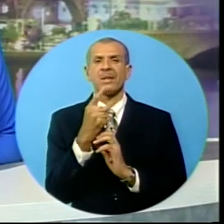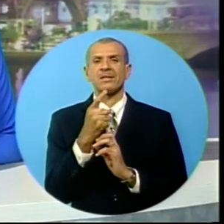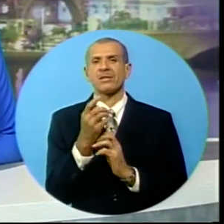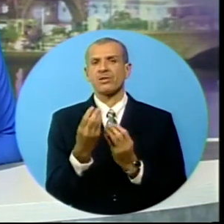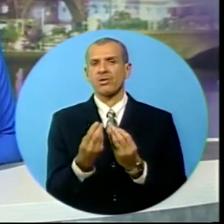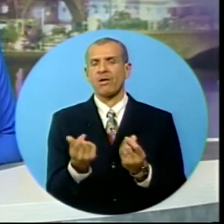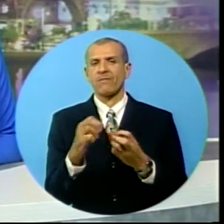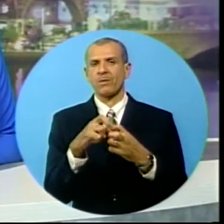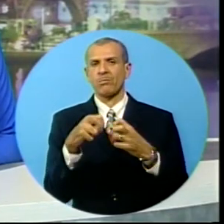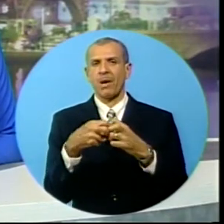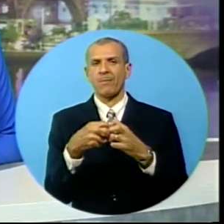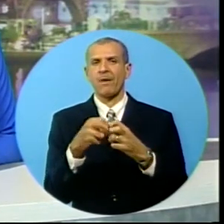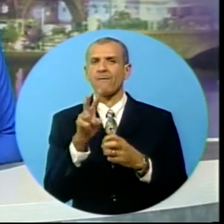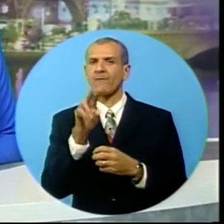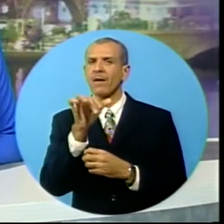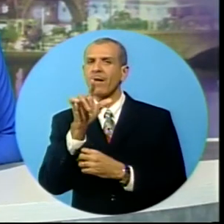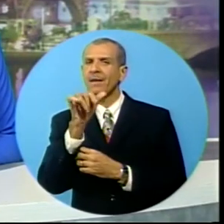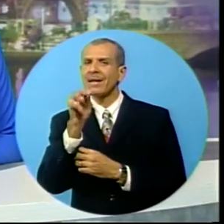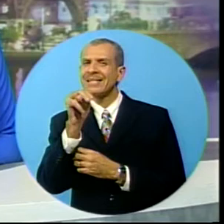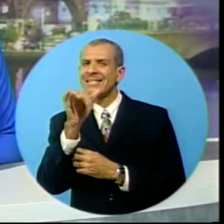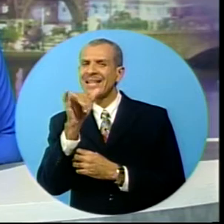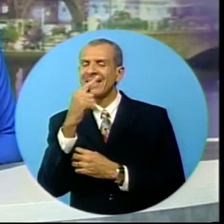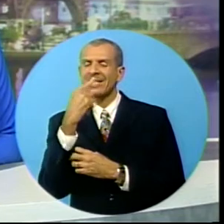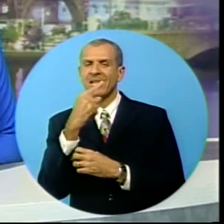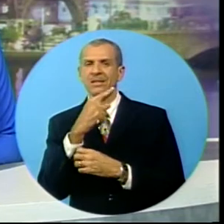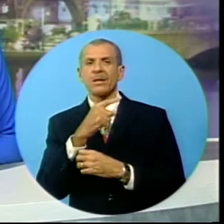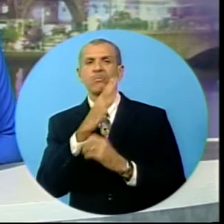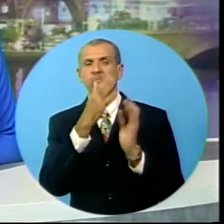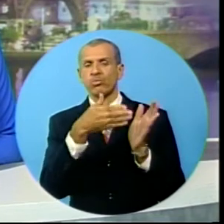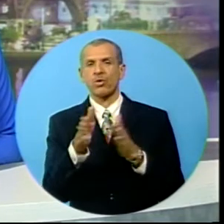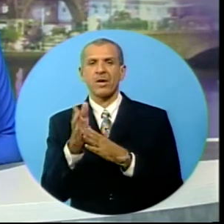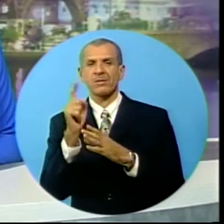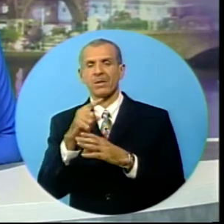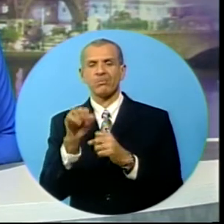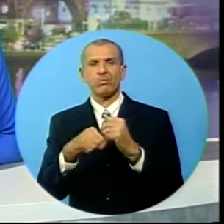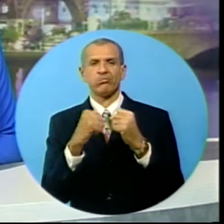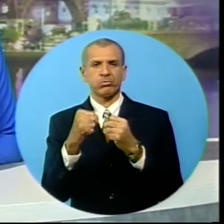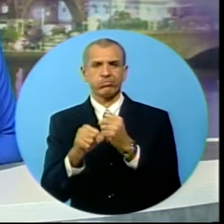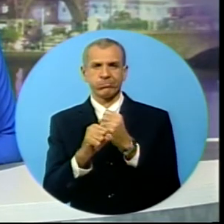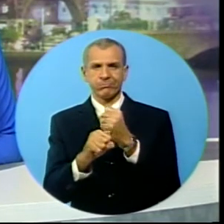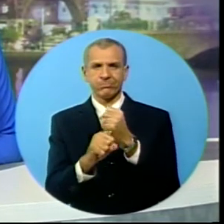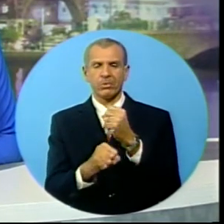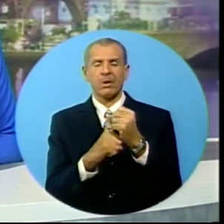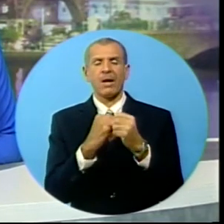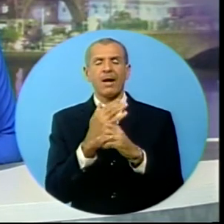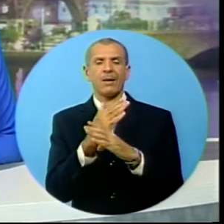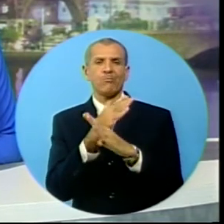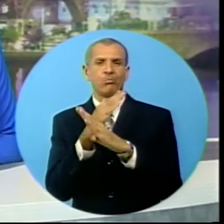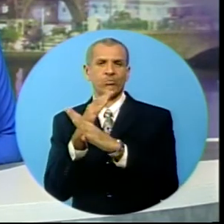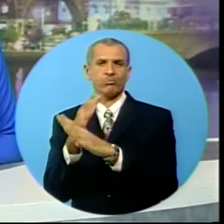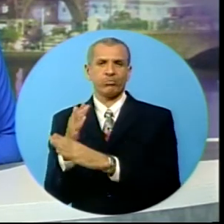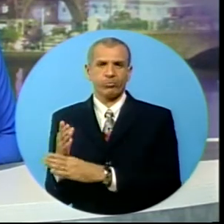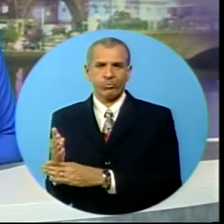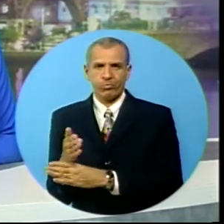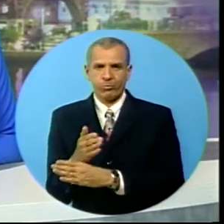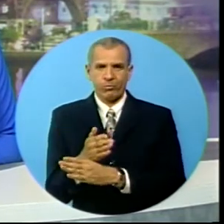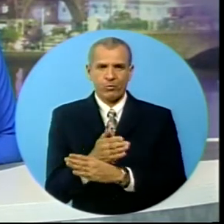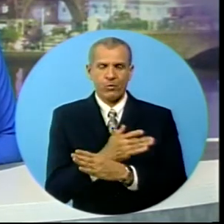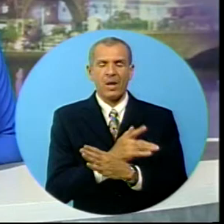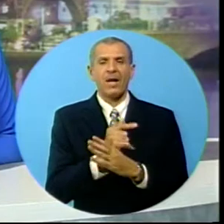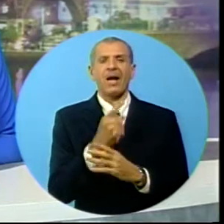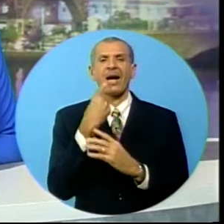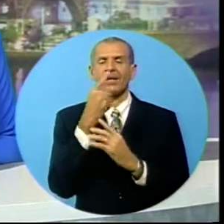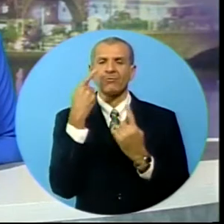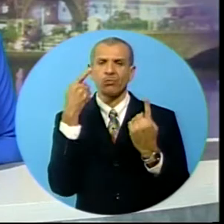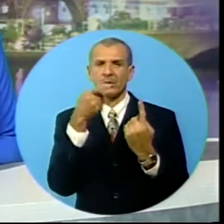problem of violence. Ms. Ramsey says violence prevention programs must be strengthened, and she wants to see programs targeting at-risk communities and